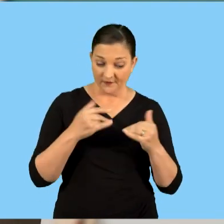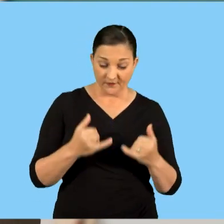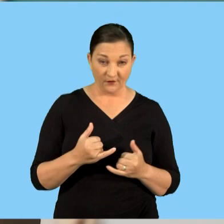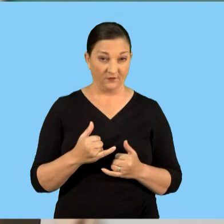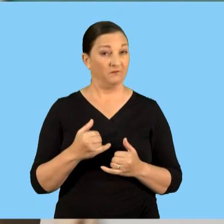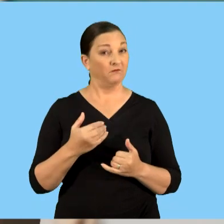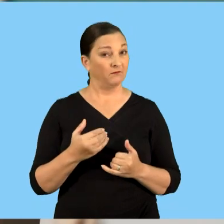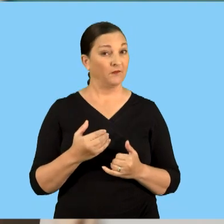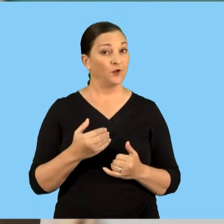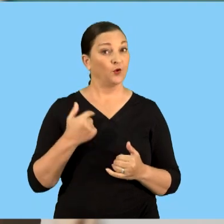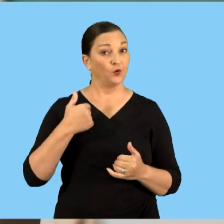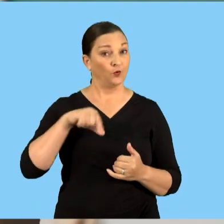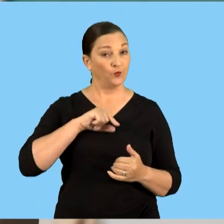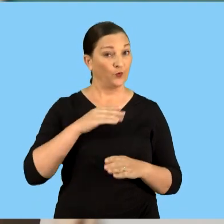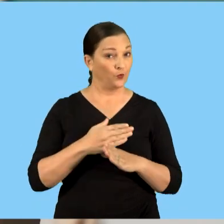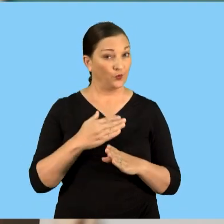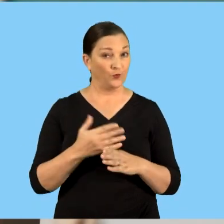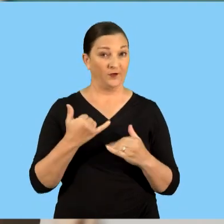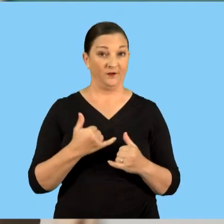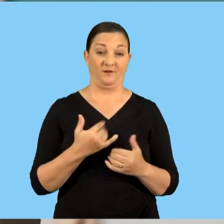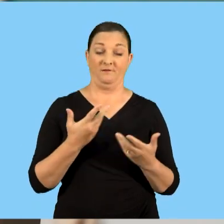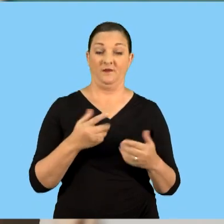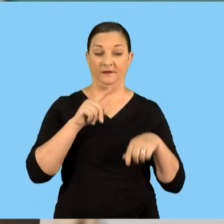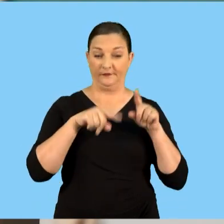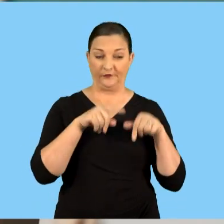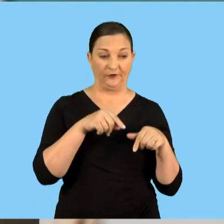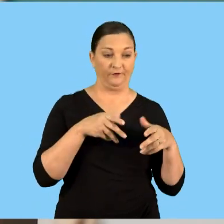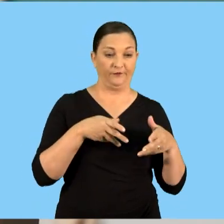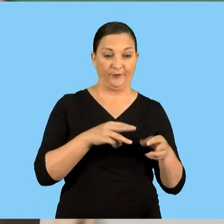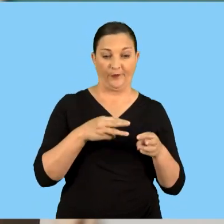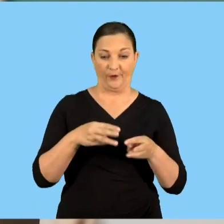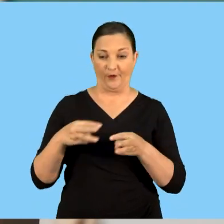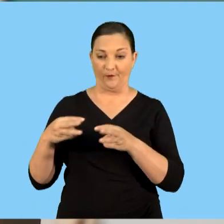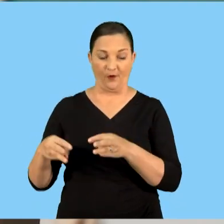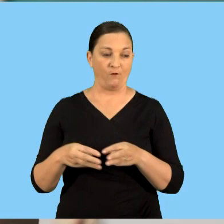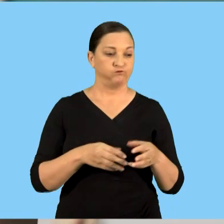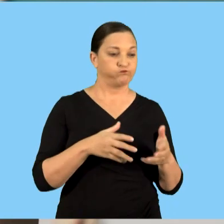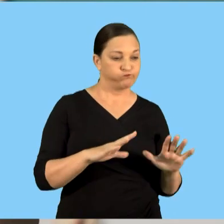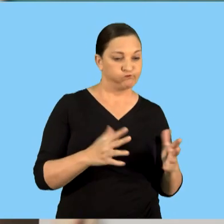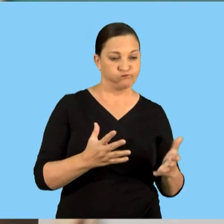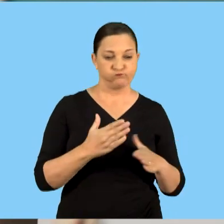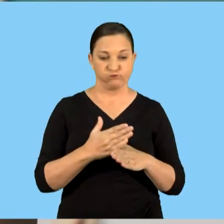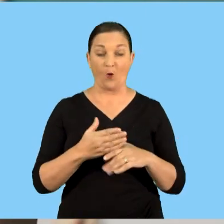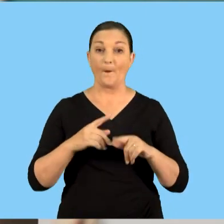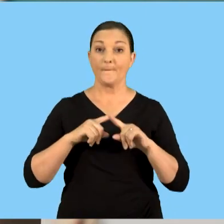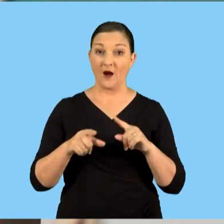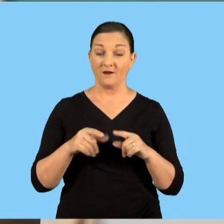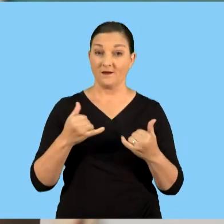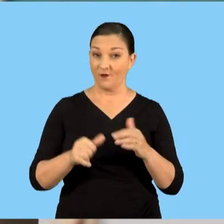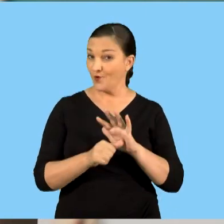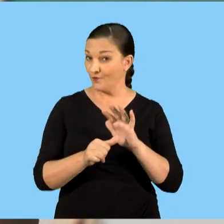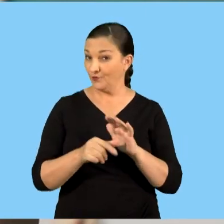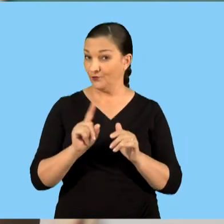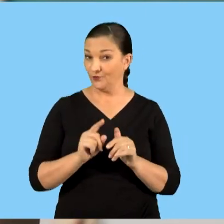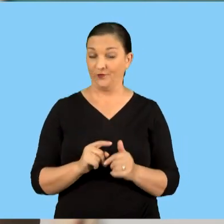that we are working with multiple operations. And when we are working with multiple operations, we need to remember to work on either sides of